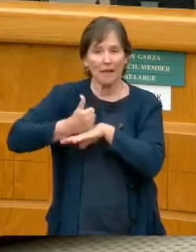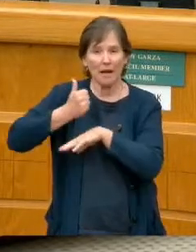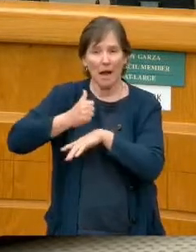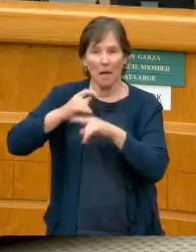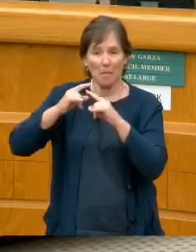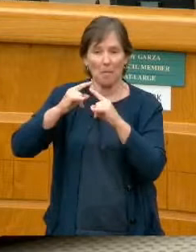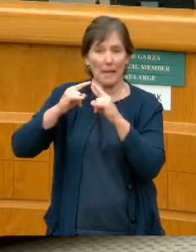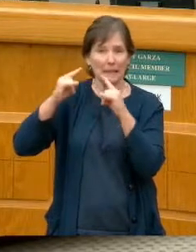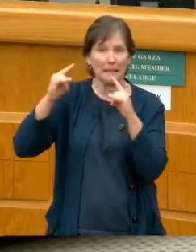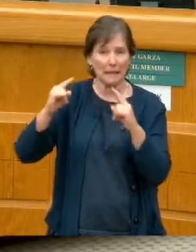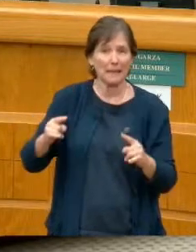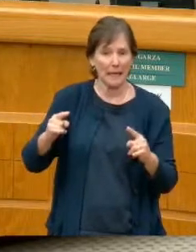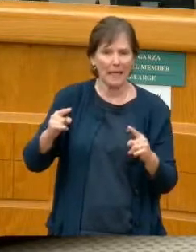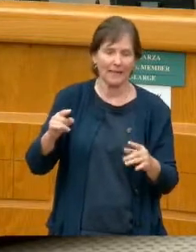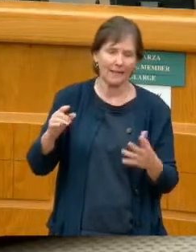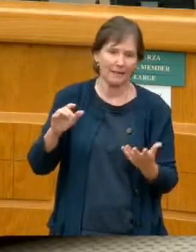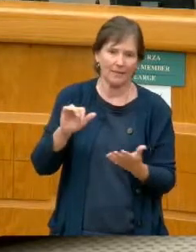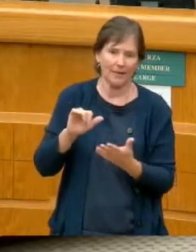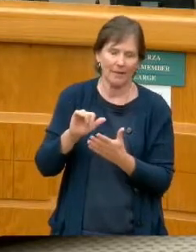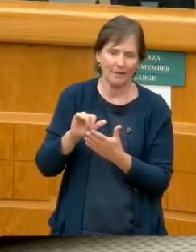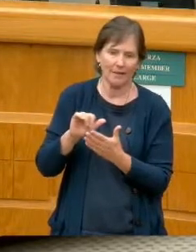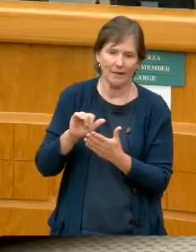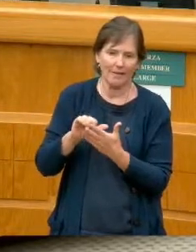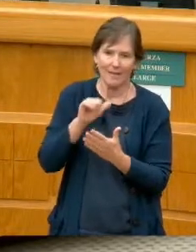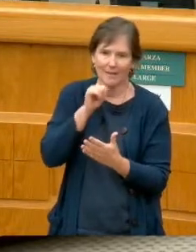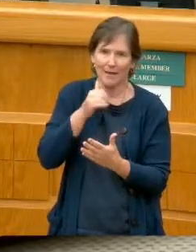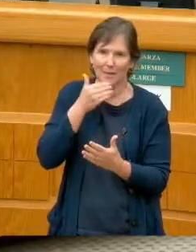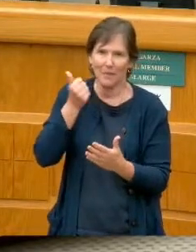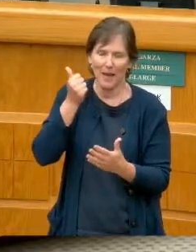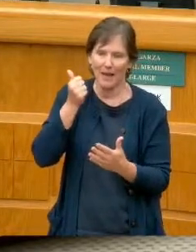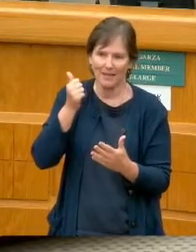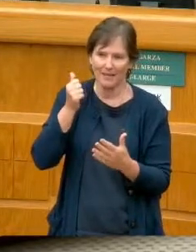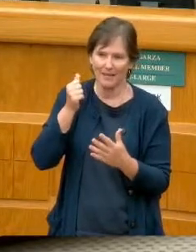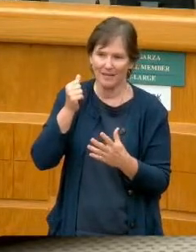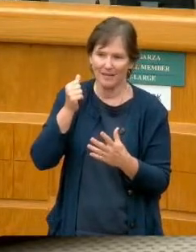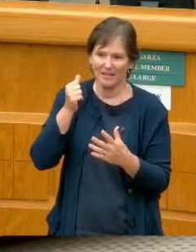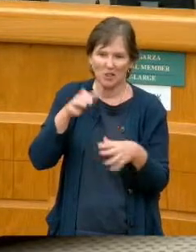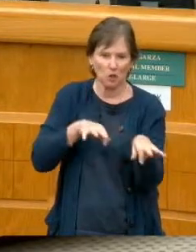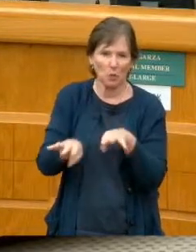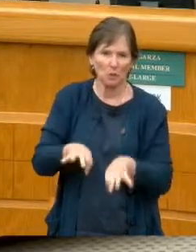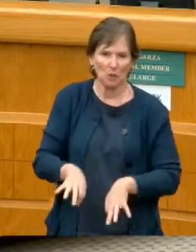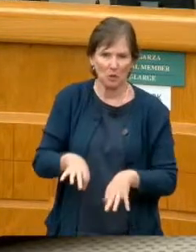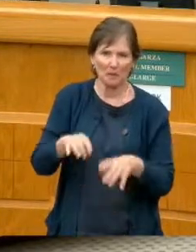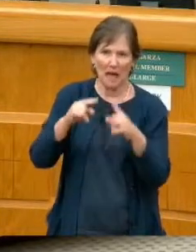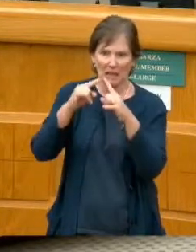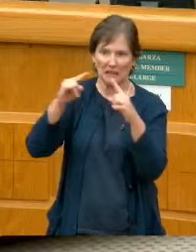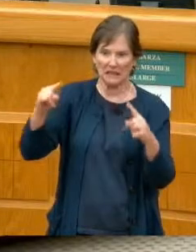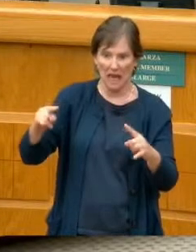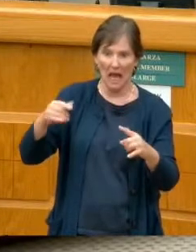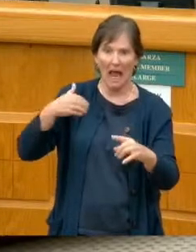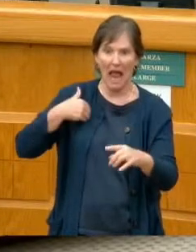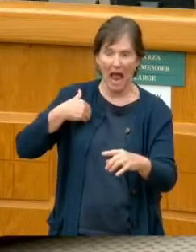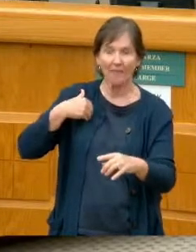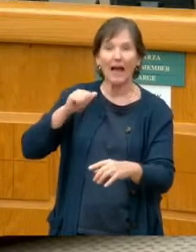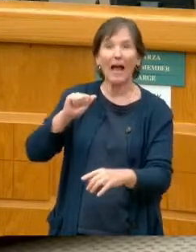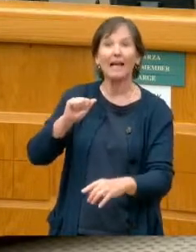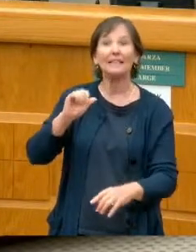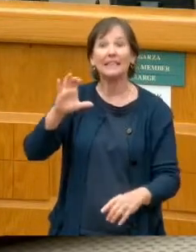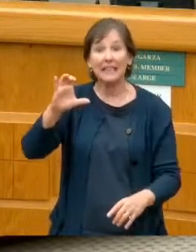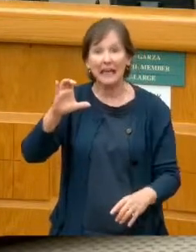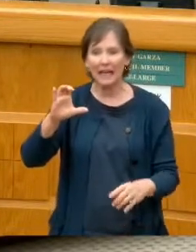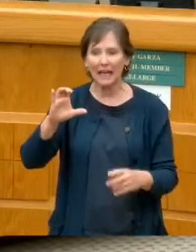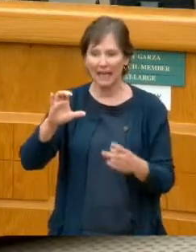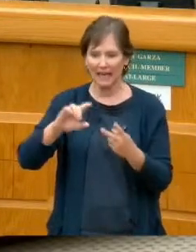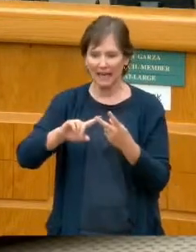tent is really a poor description. It is complete with air conditioning and electricity. This unit, it gives us